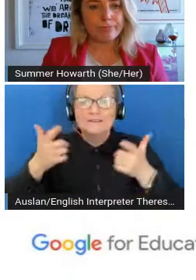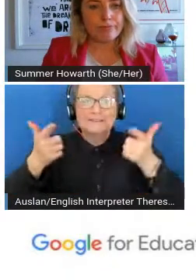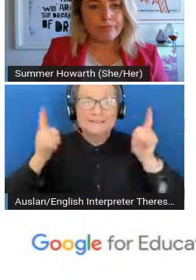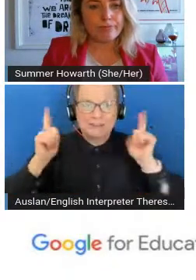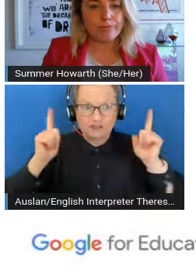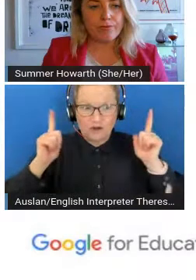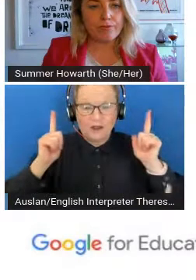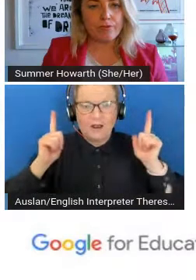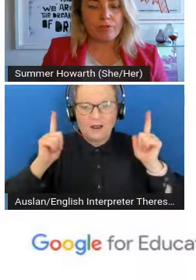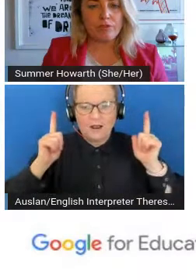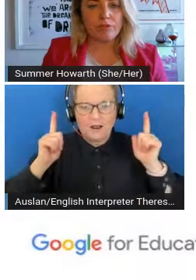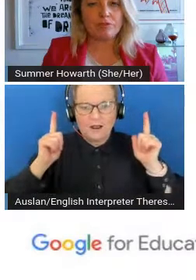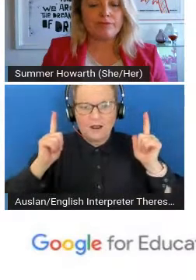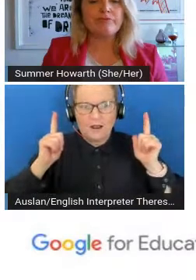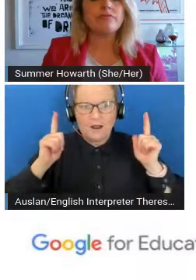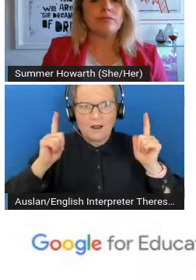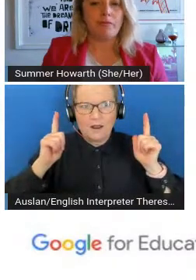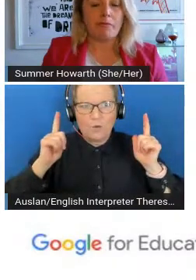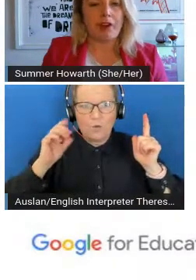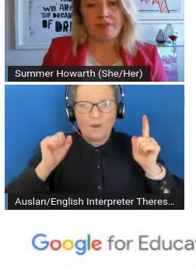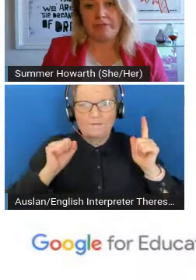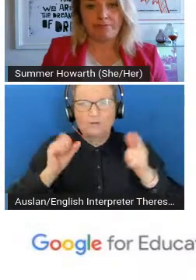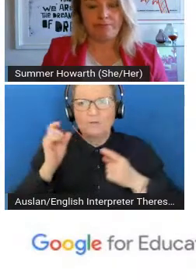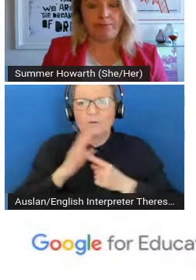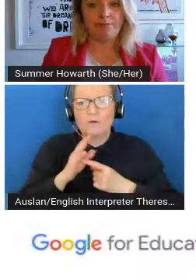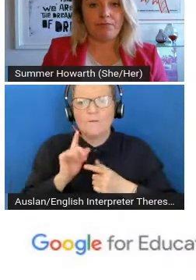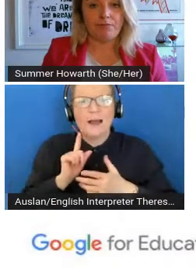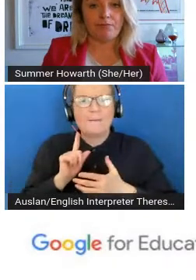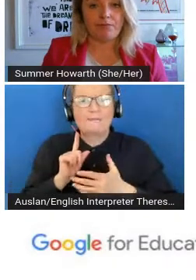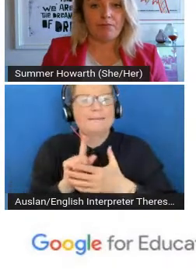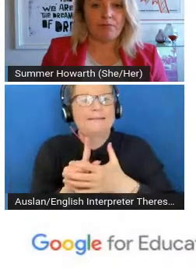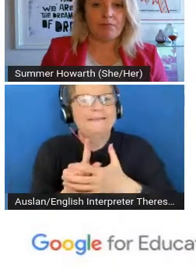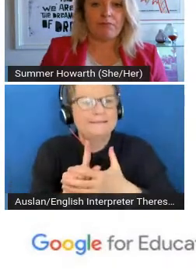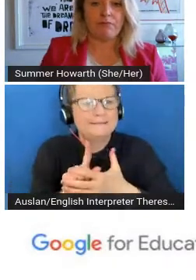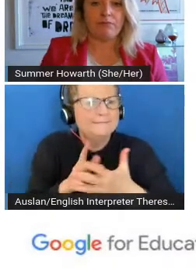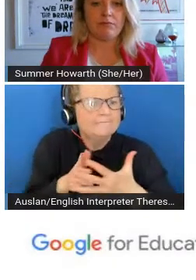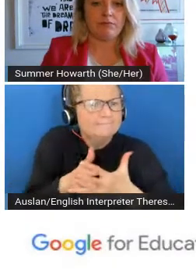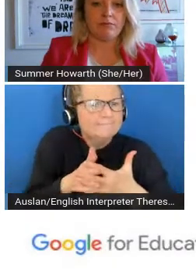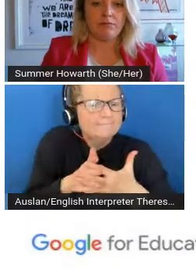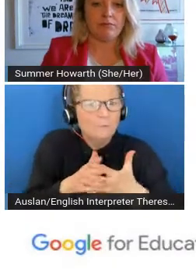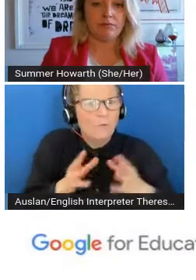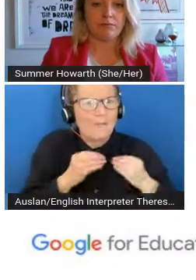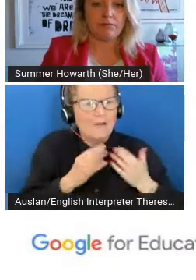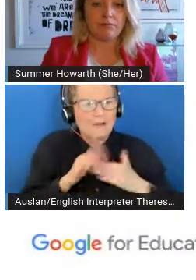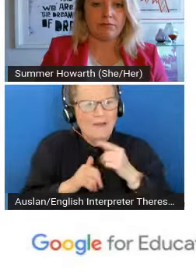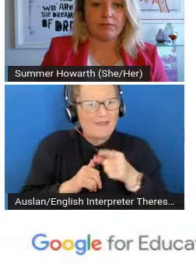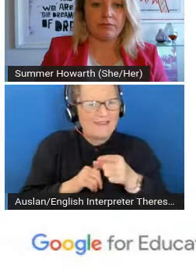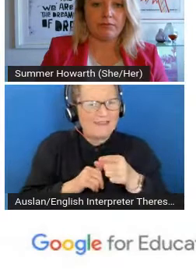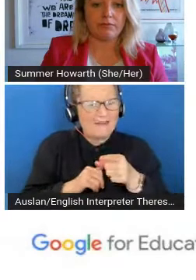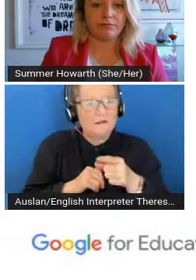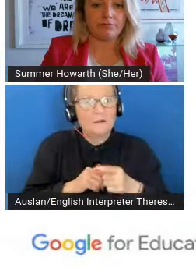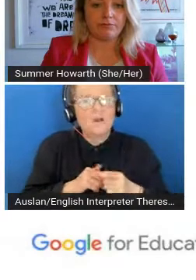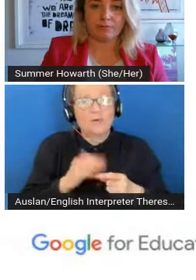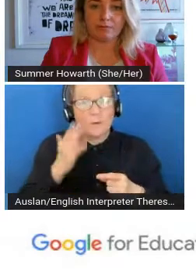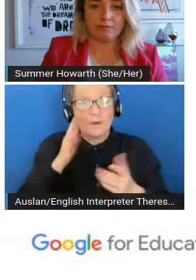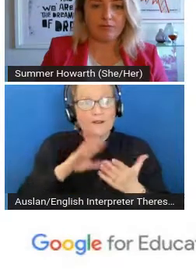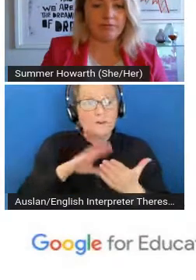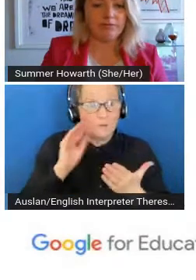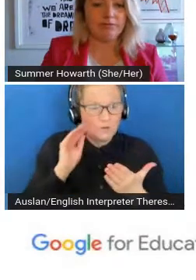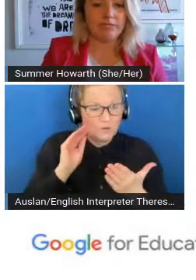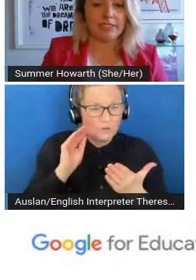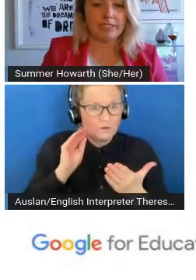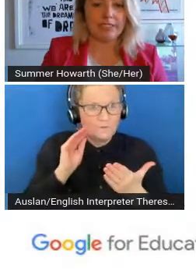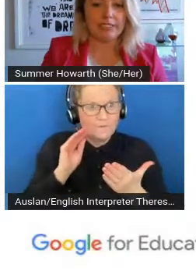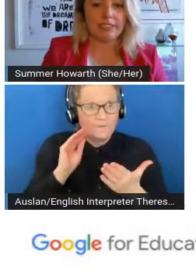us to insert ourselves into it. Because that's what we are passionate about. And so when kids, the kids learn from